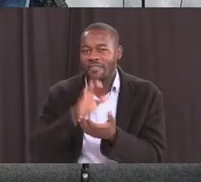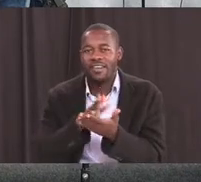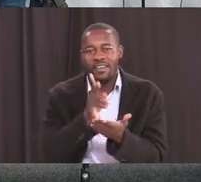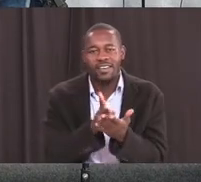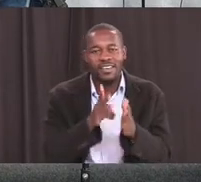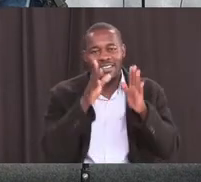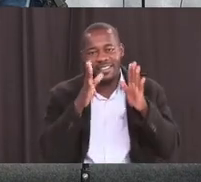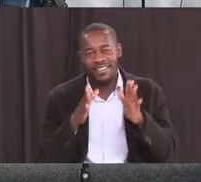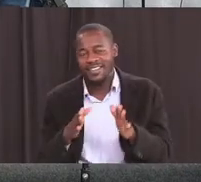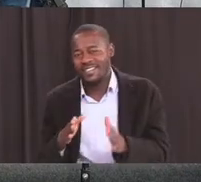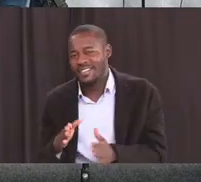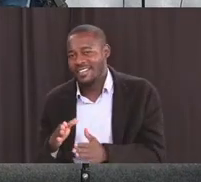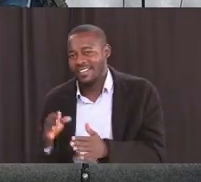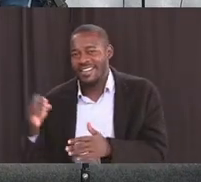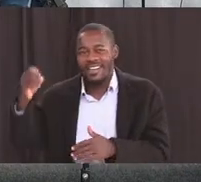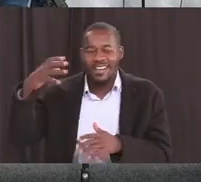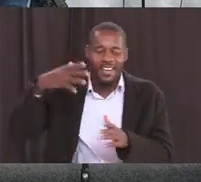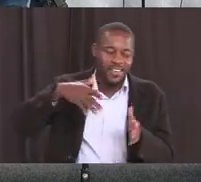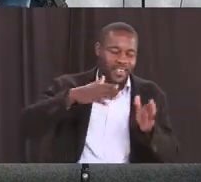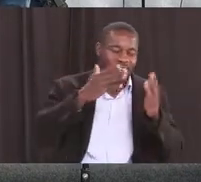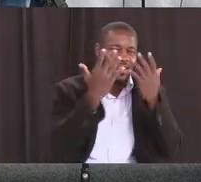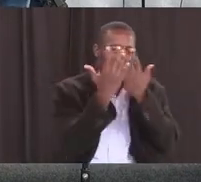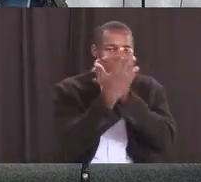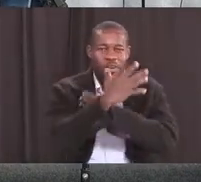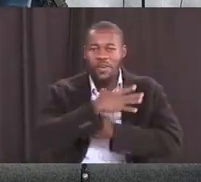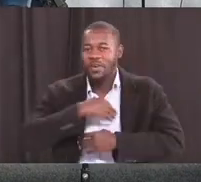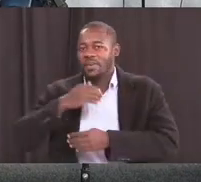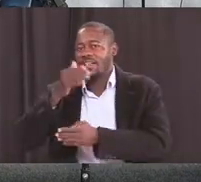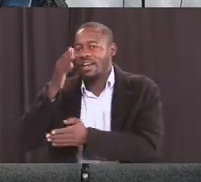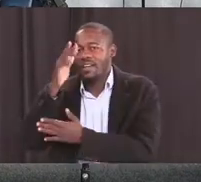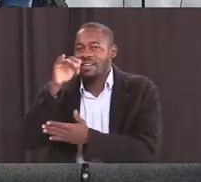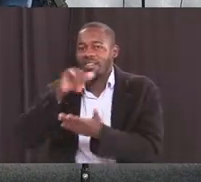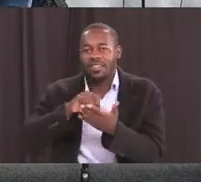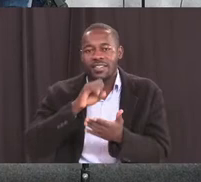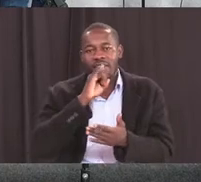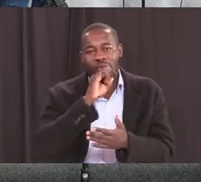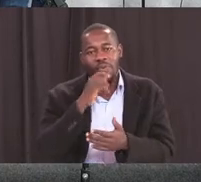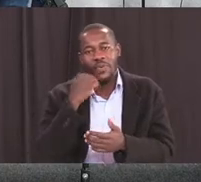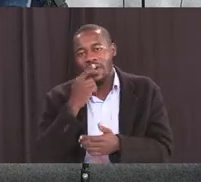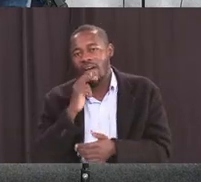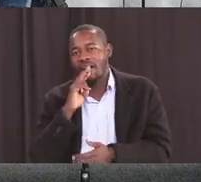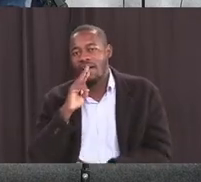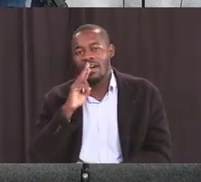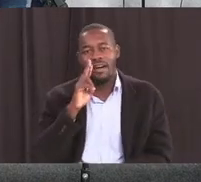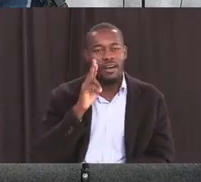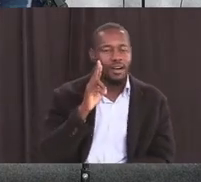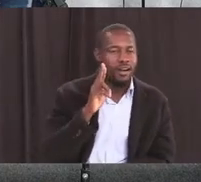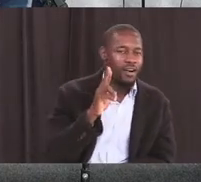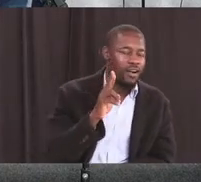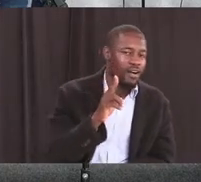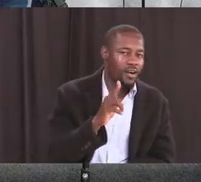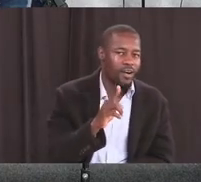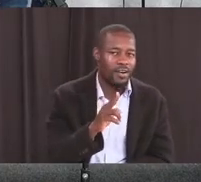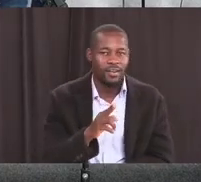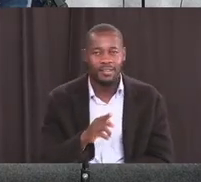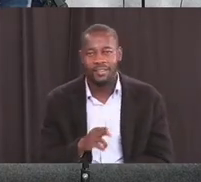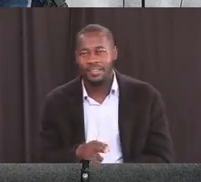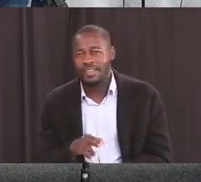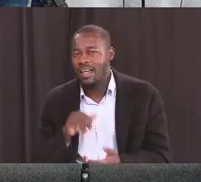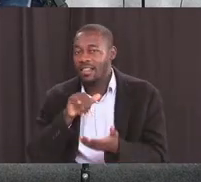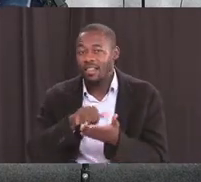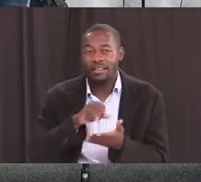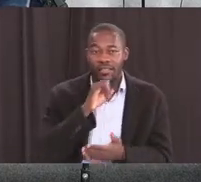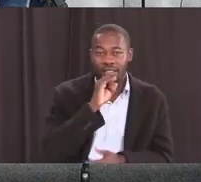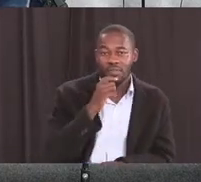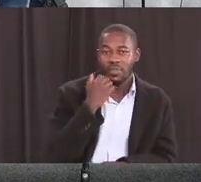keep, light in the darkness, my God. That is who you are. Yes, that is who